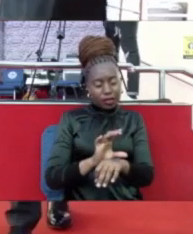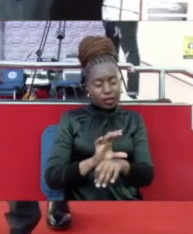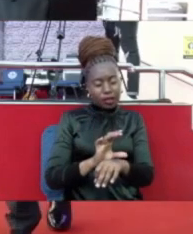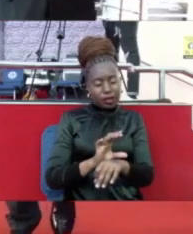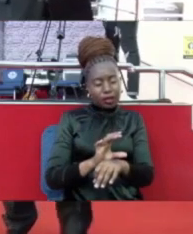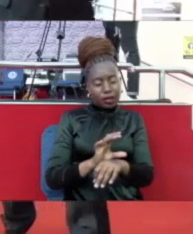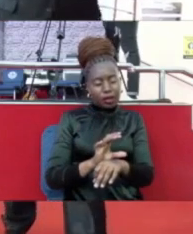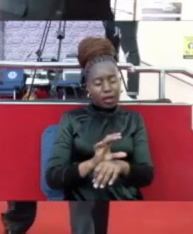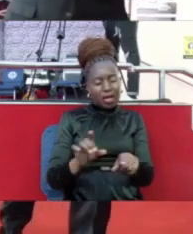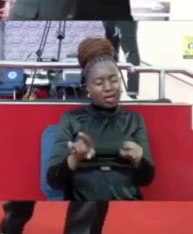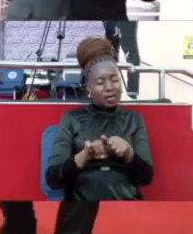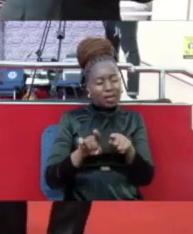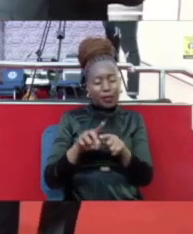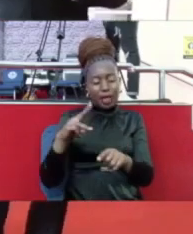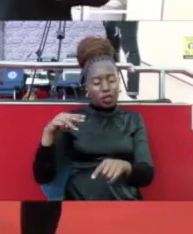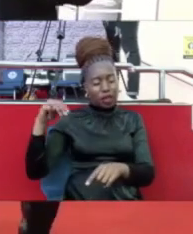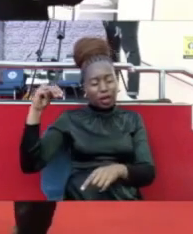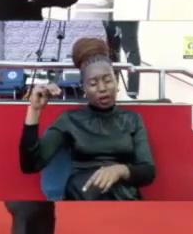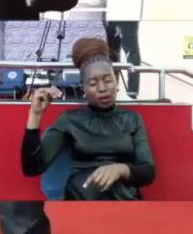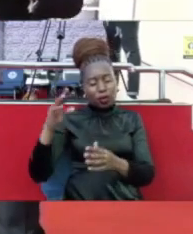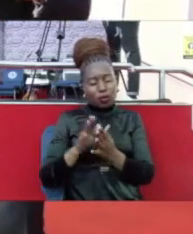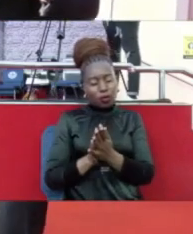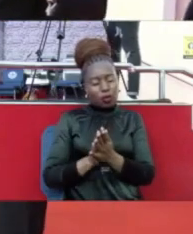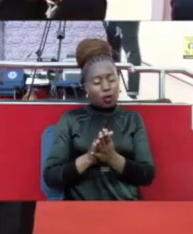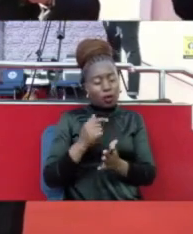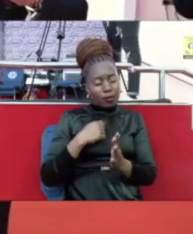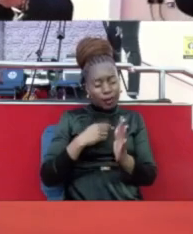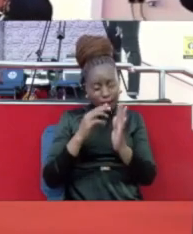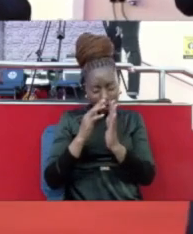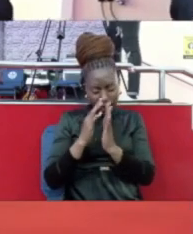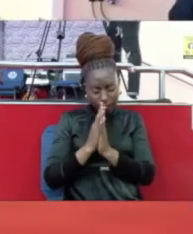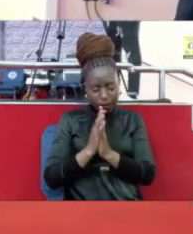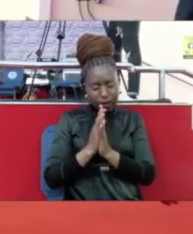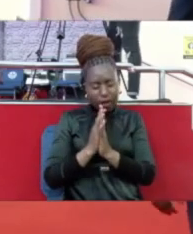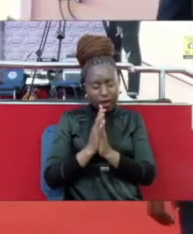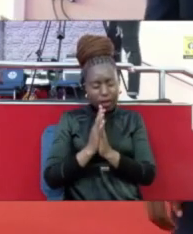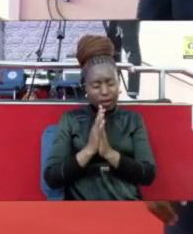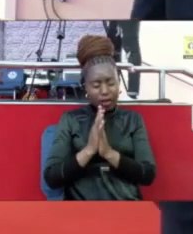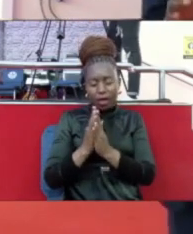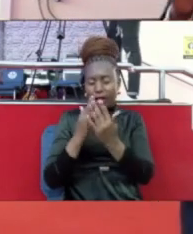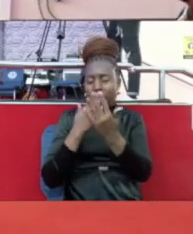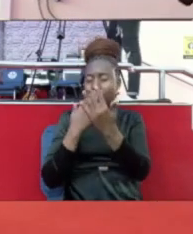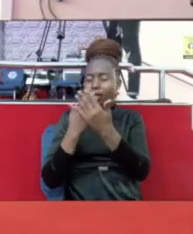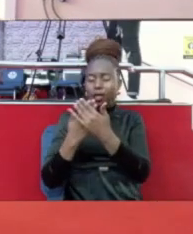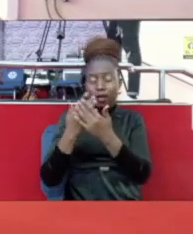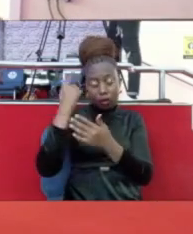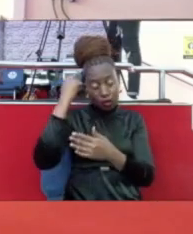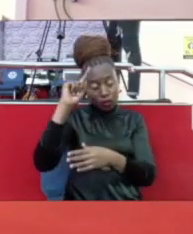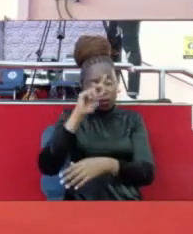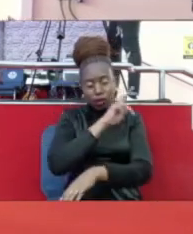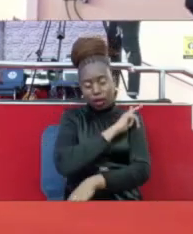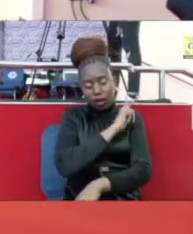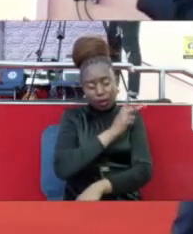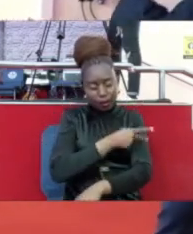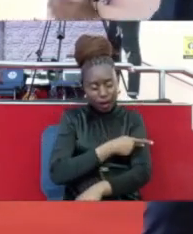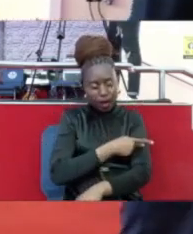in Shiloh. Na Shiloh. I thank you, God, na kushukuru Mungu, for the power kwa nguvu, and the glory